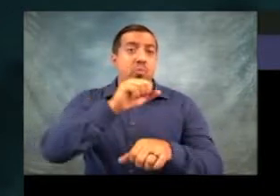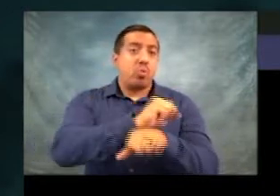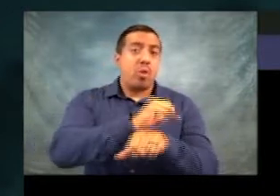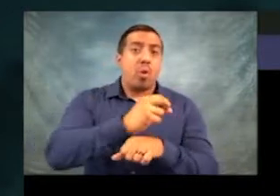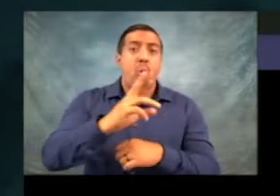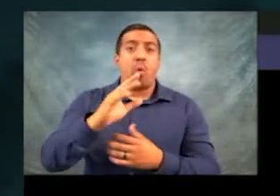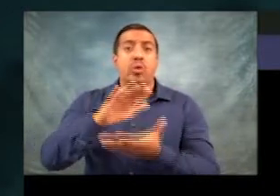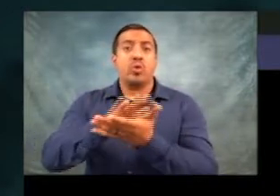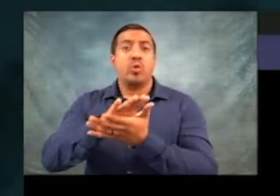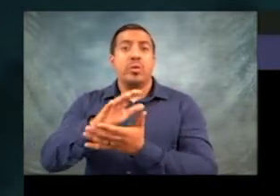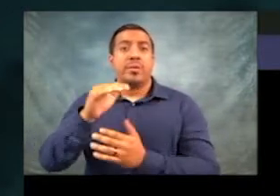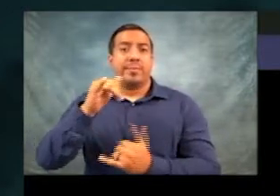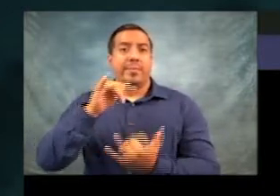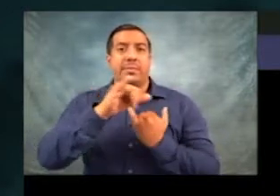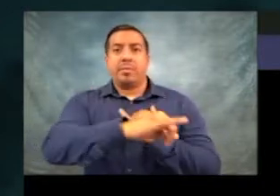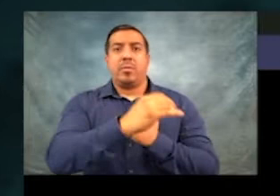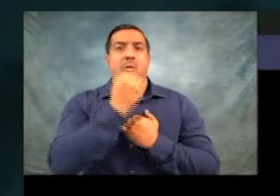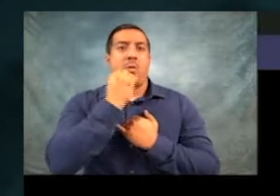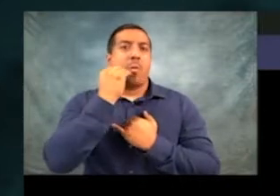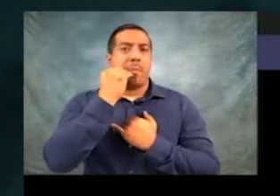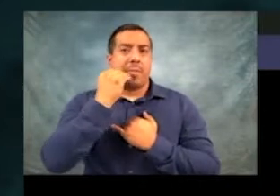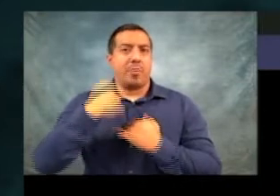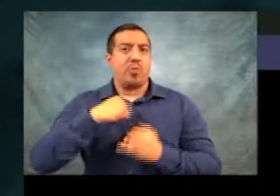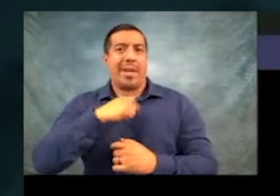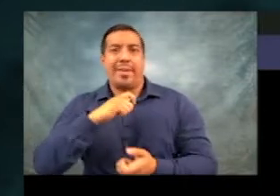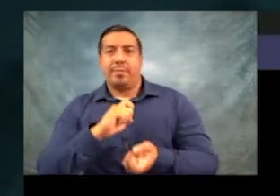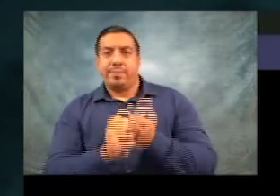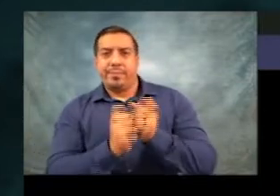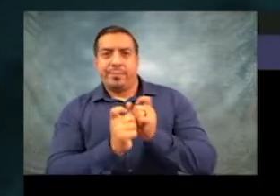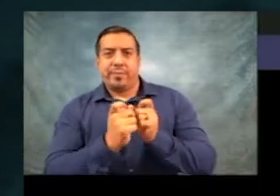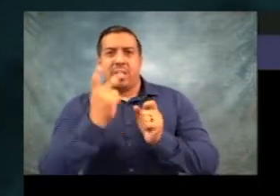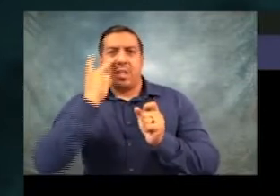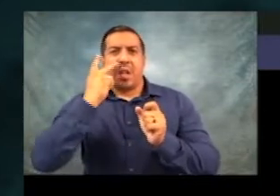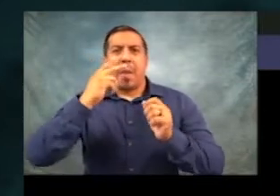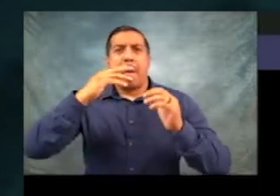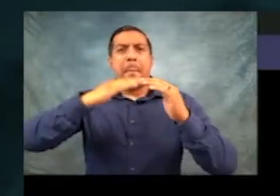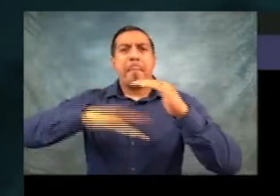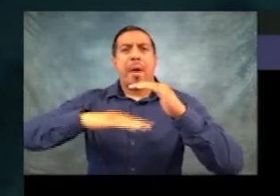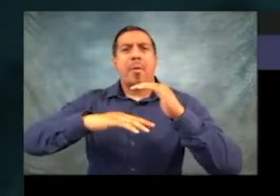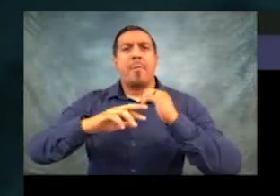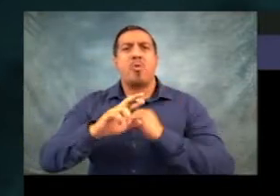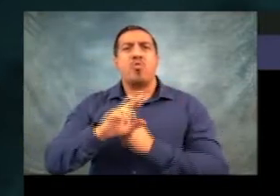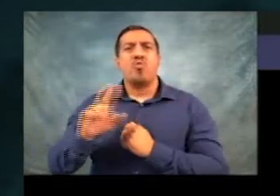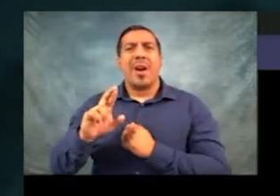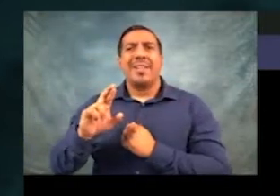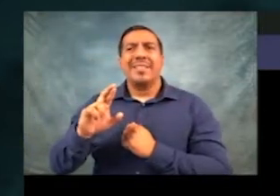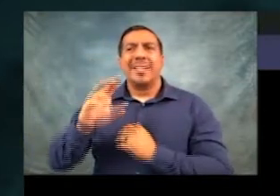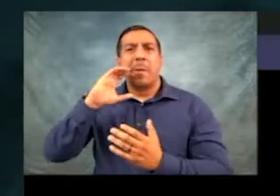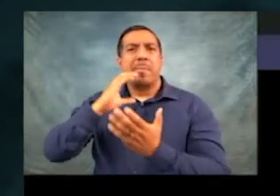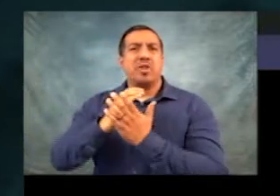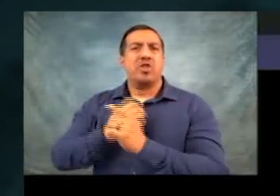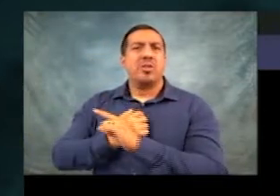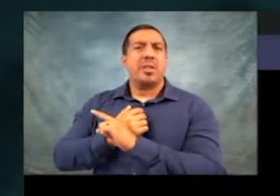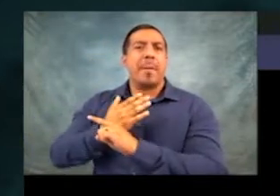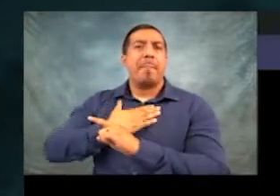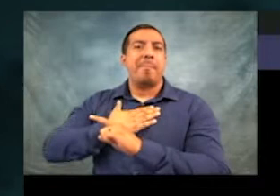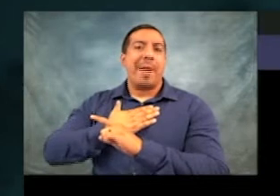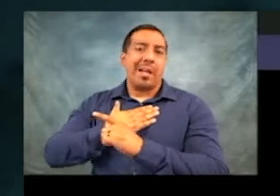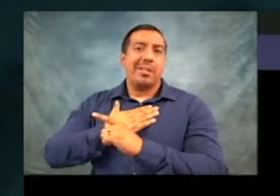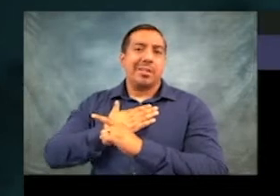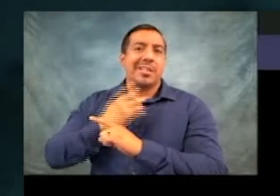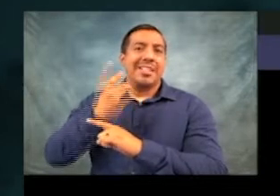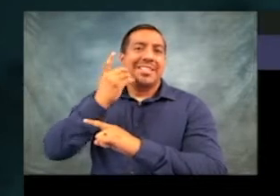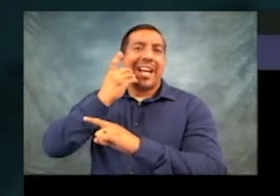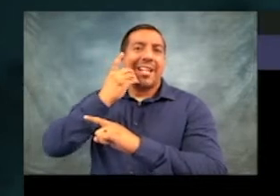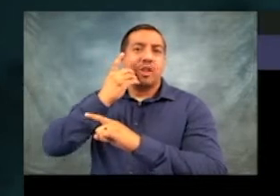home. And we kind of had to adjust similarly. That bottom right-hand image there is my dining room at